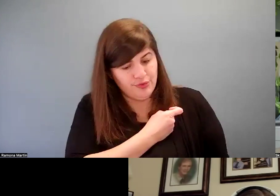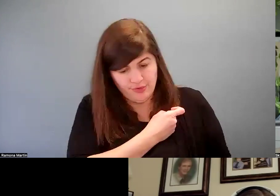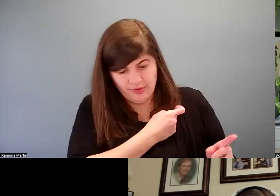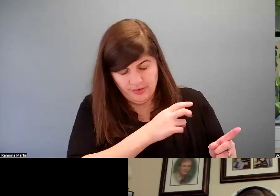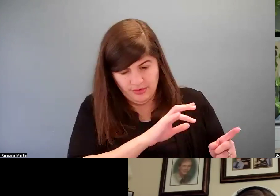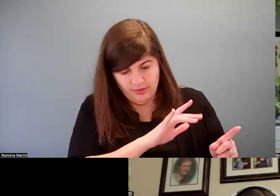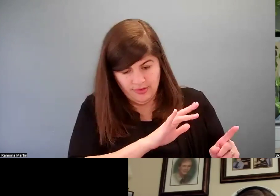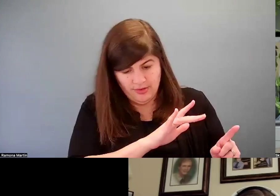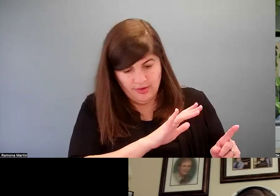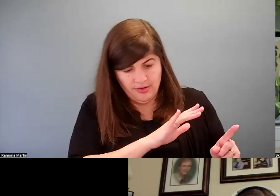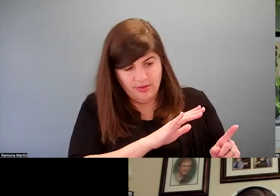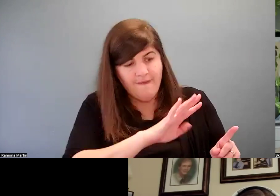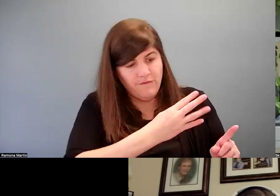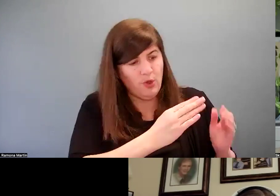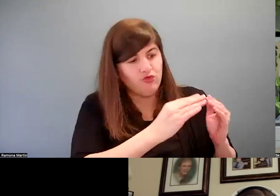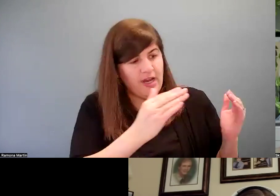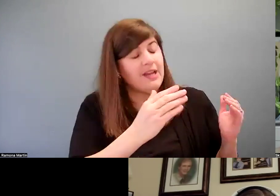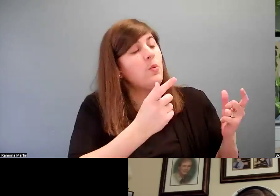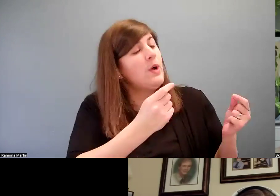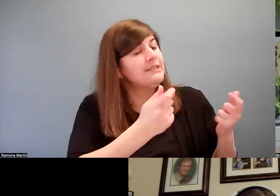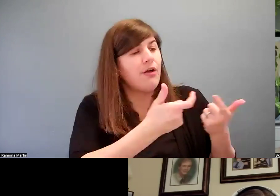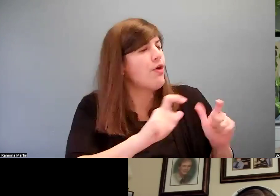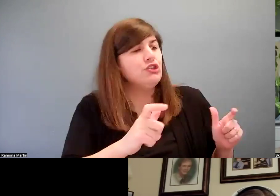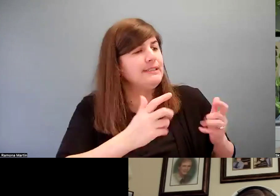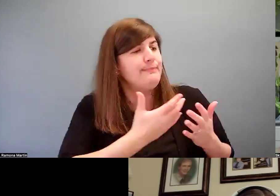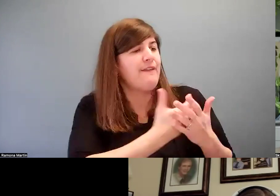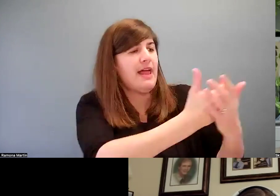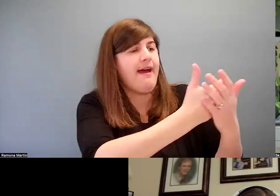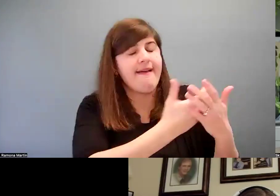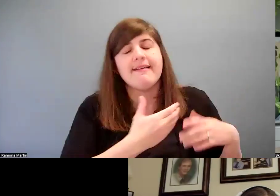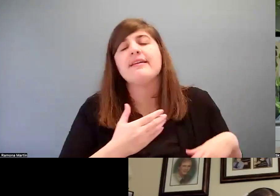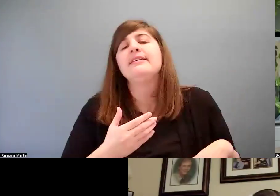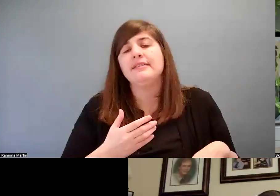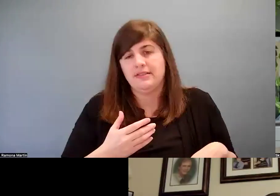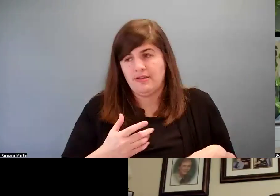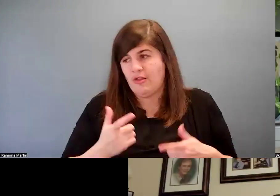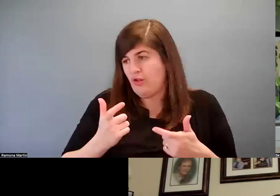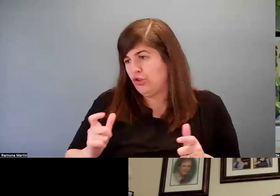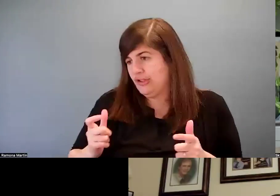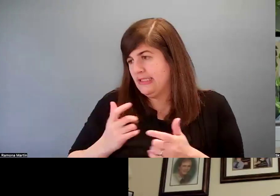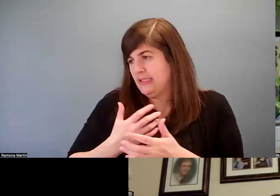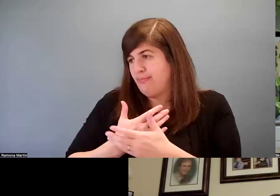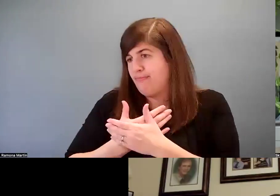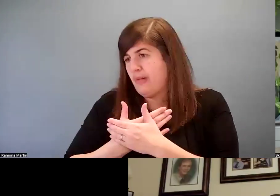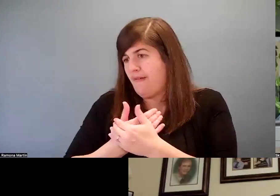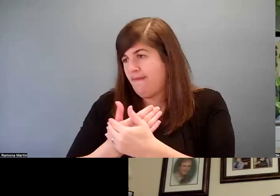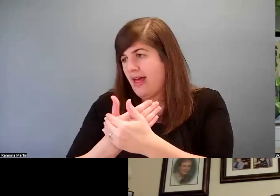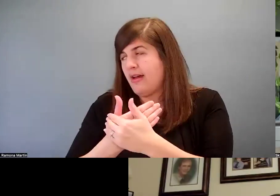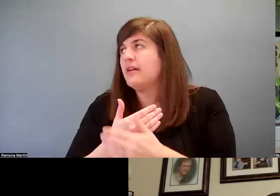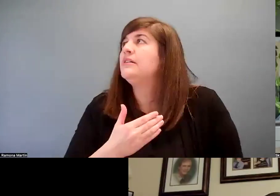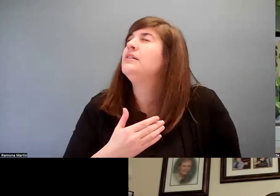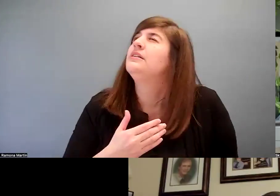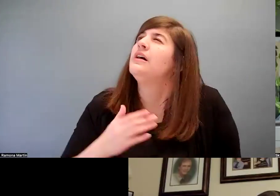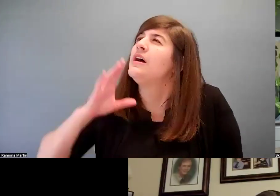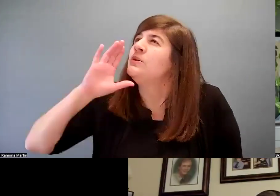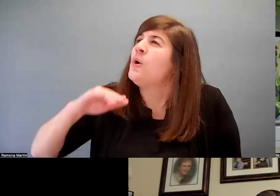got a question from a fourth grade class. What is the largest butterfly? The largest butterfly. I know